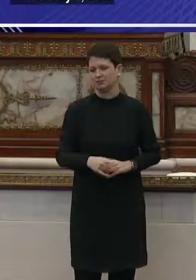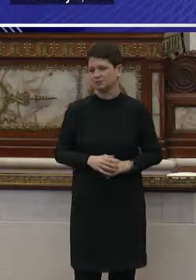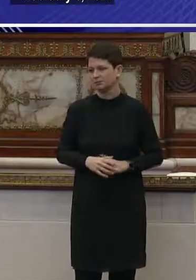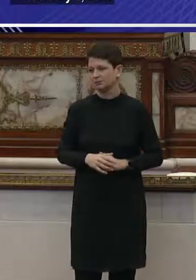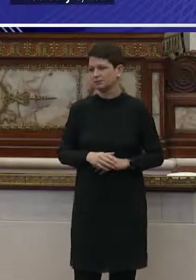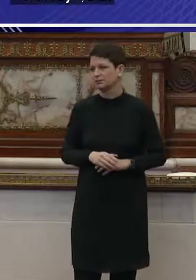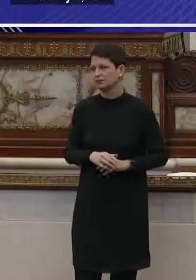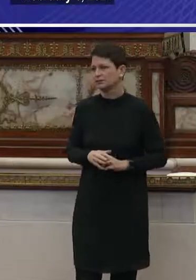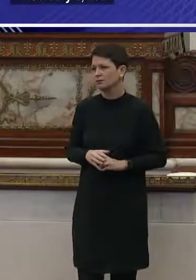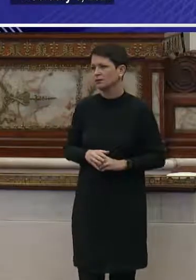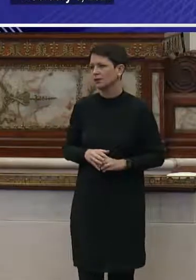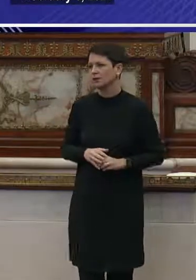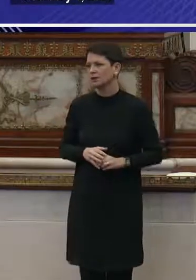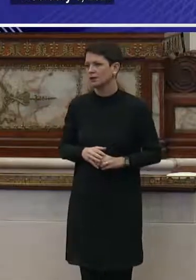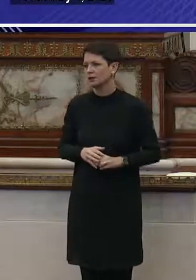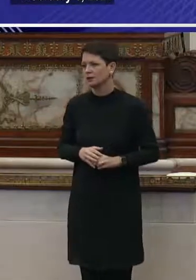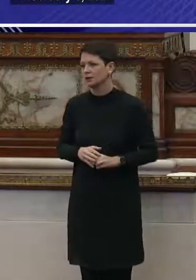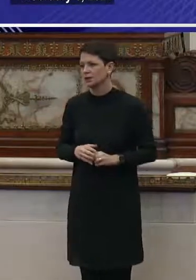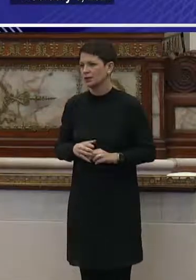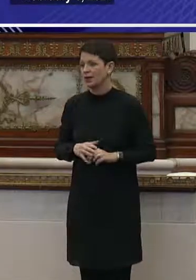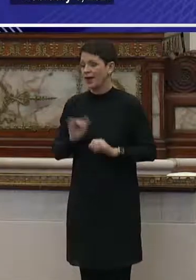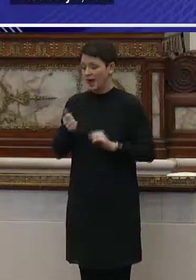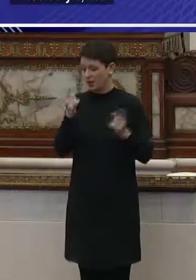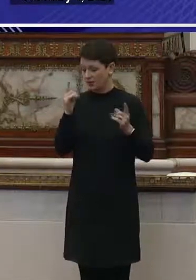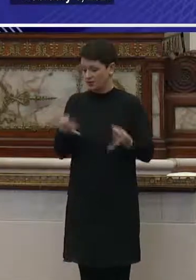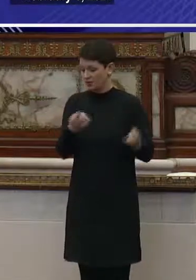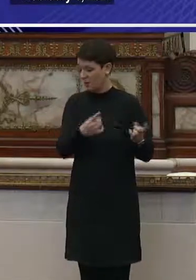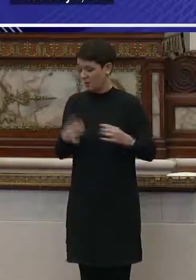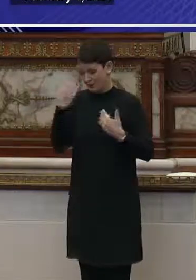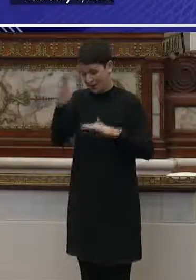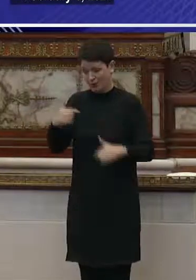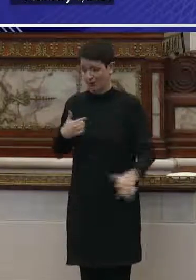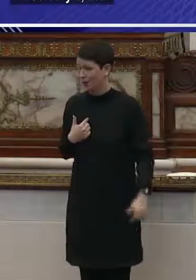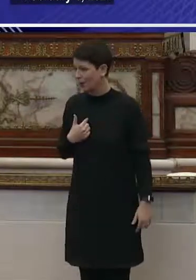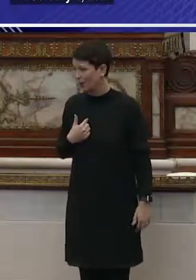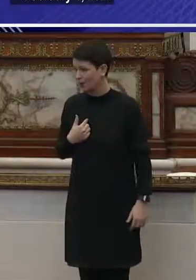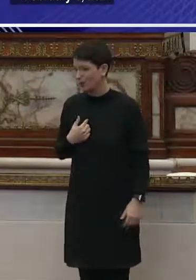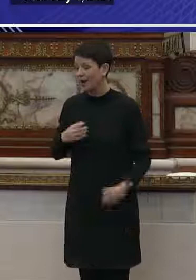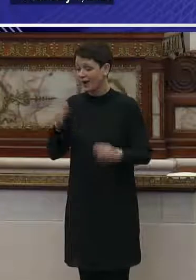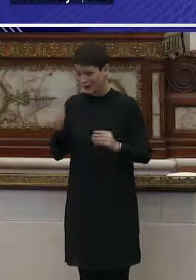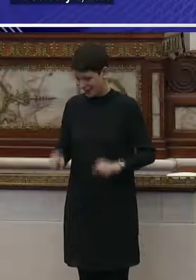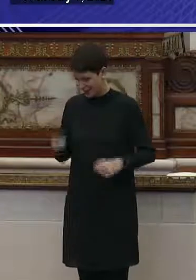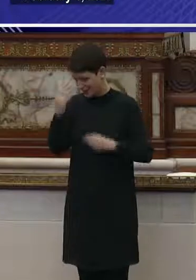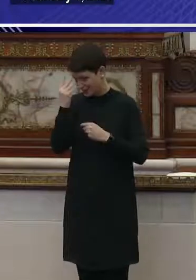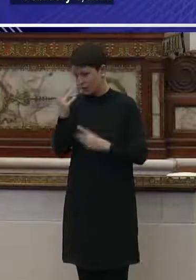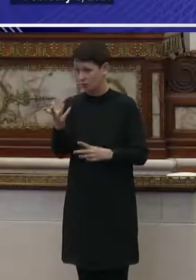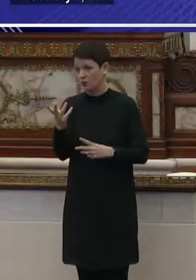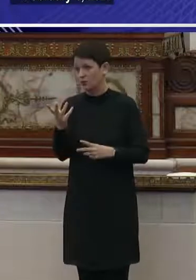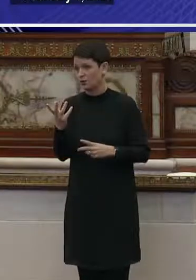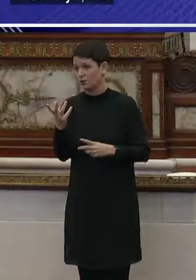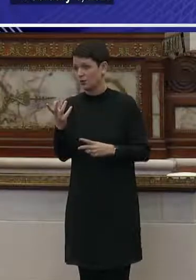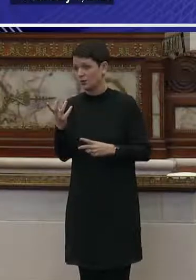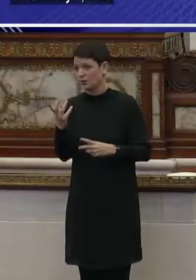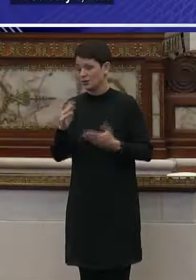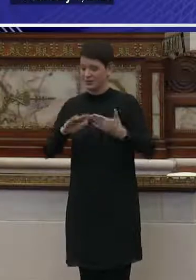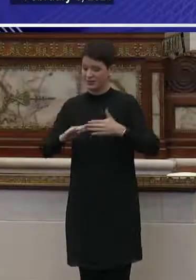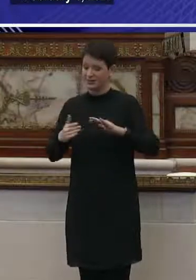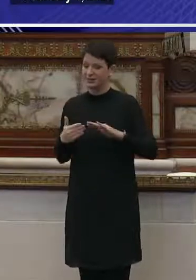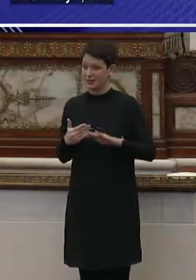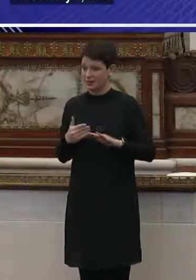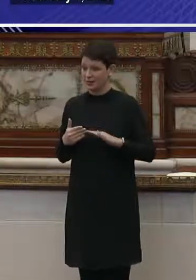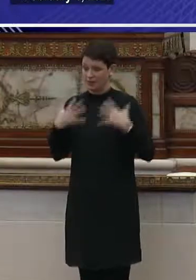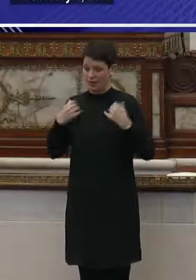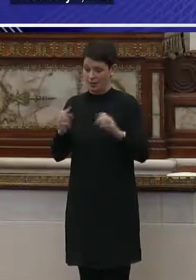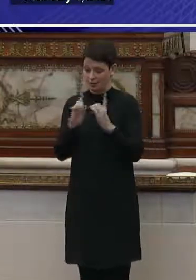Yeah. Again, I don't know how that decision was made. I can tell you that the city, the